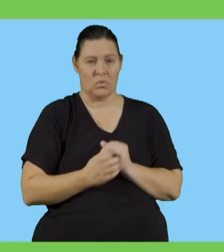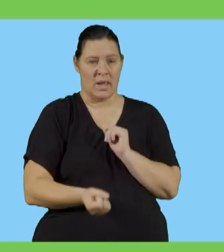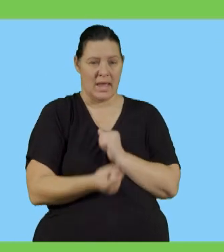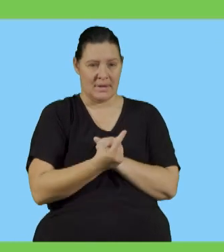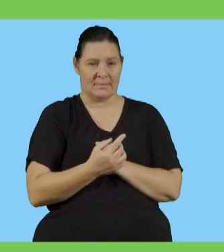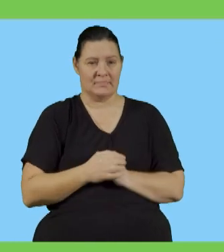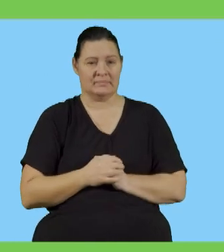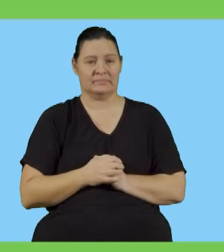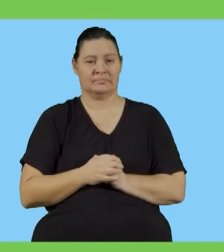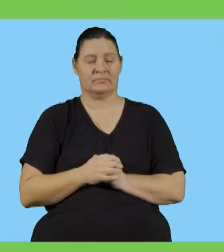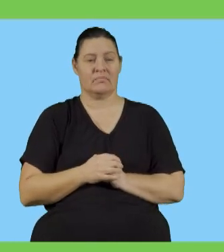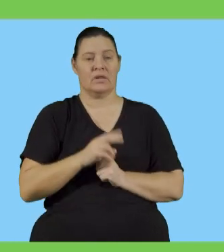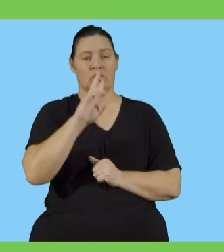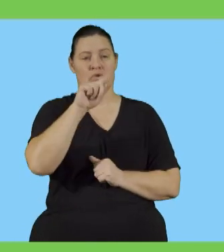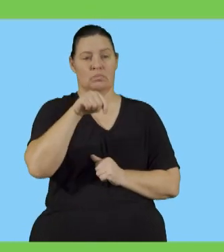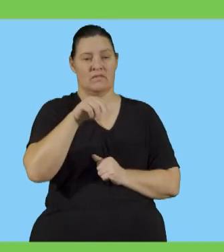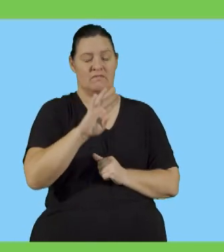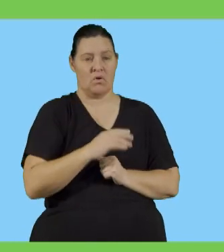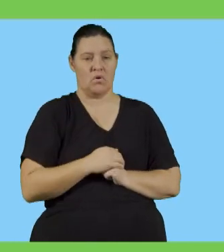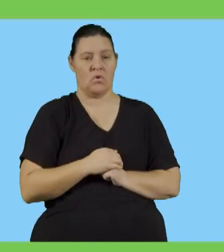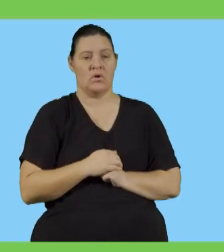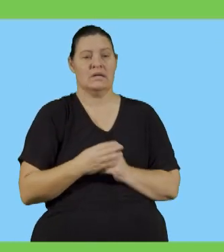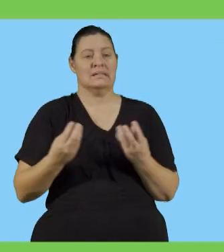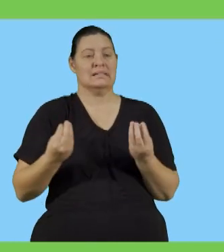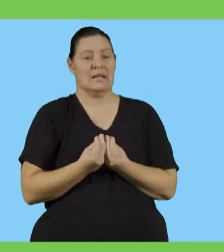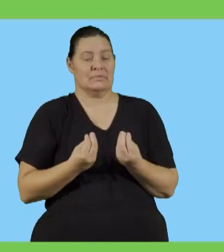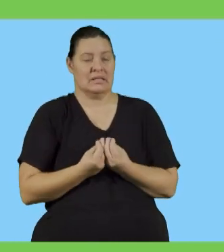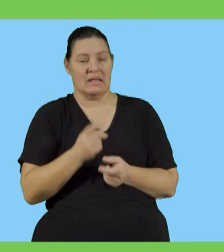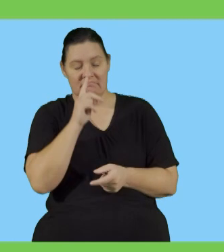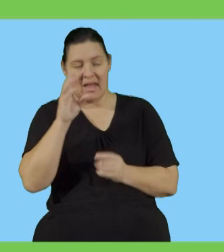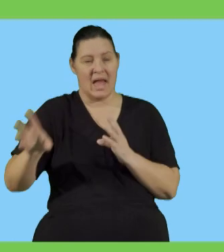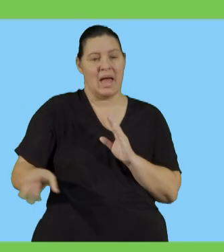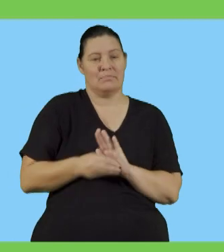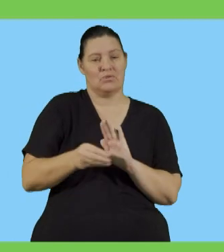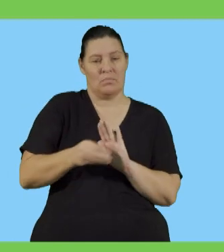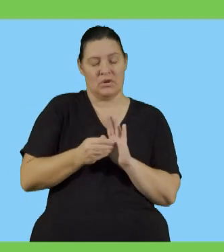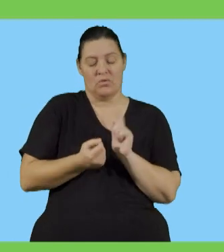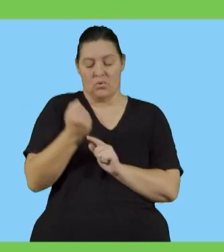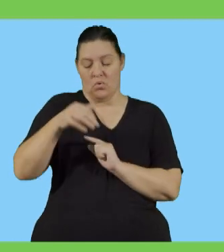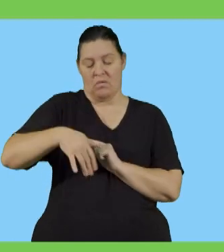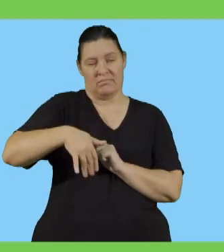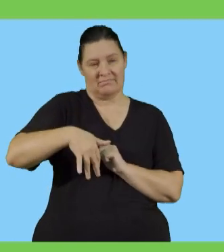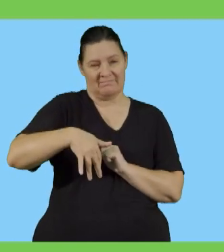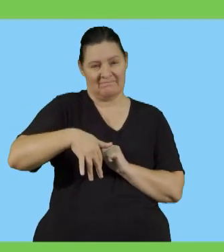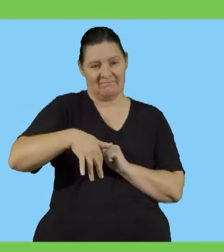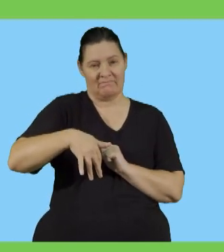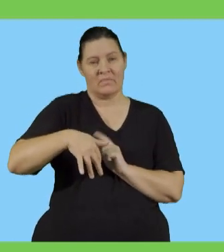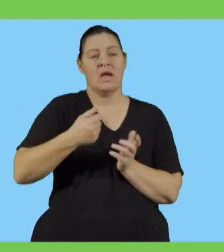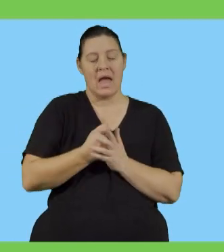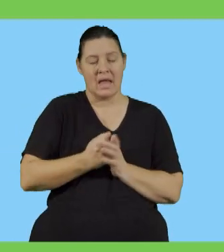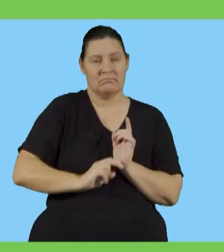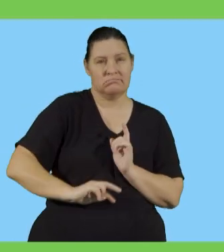photosynthesis to happen. 2.4 is the substance that is absorbed by the roots